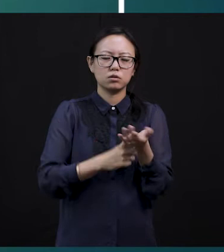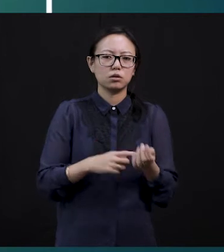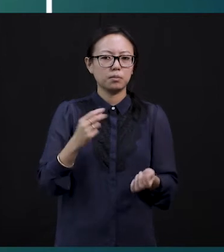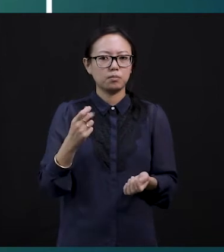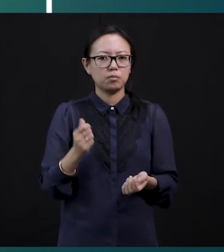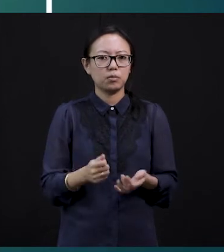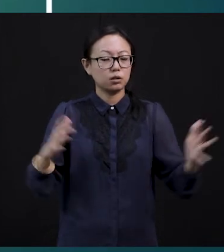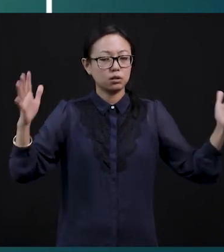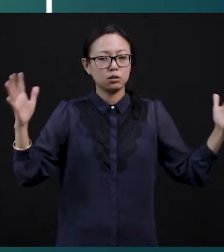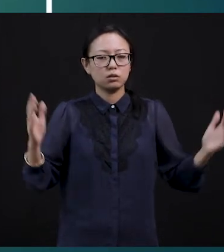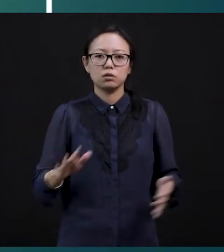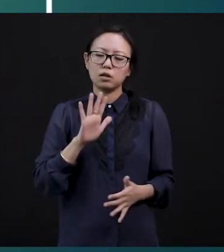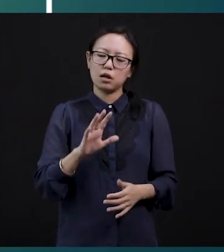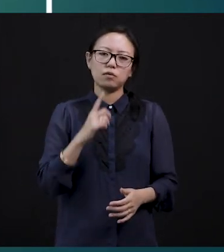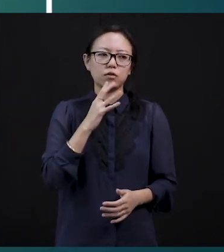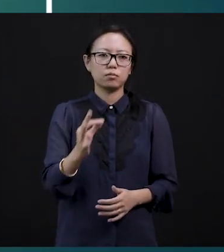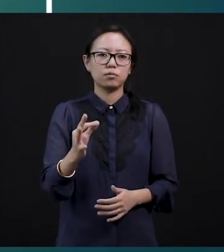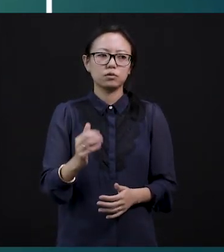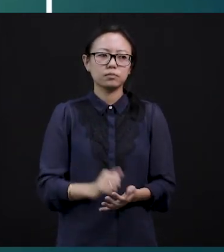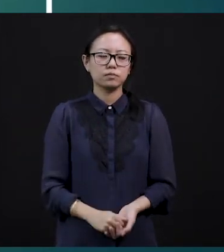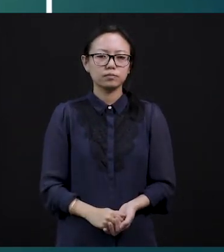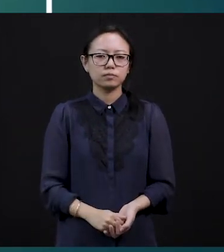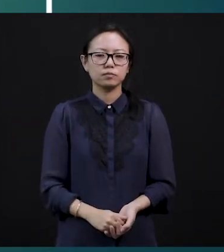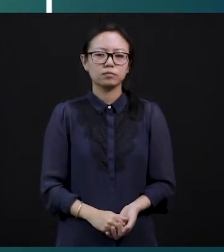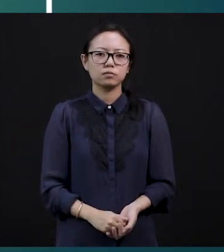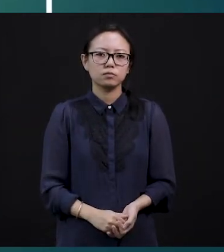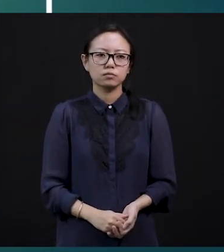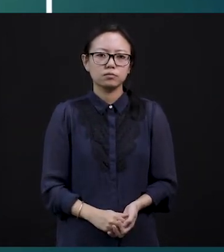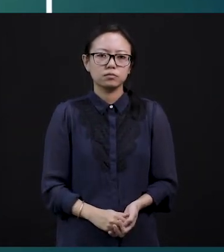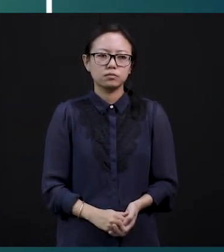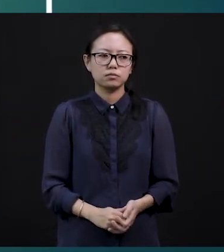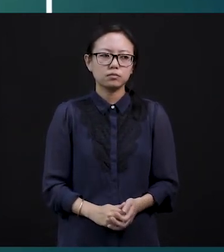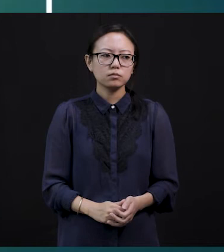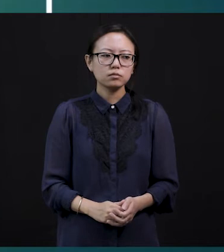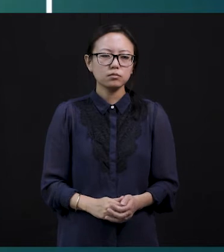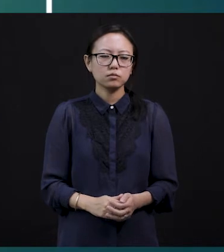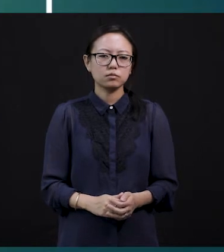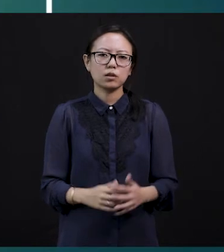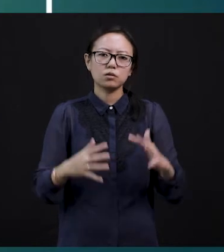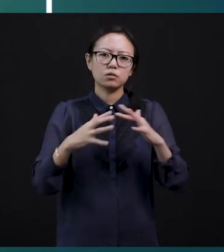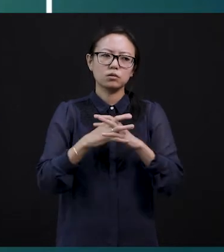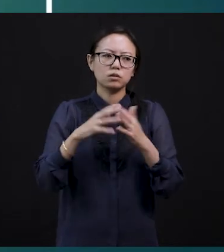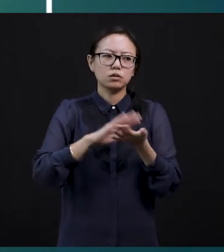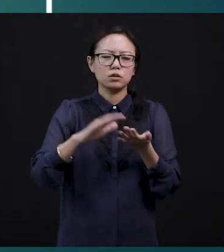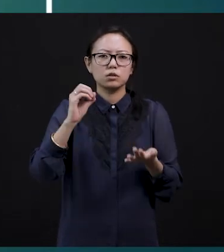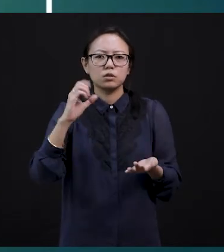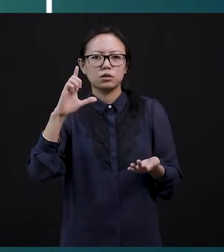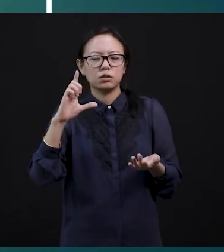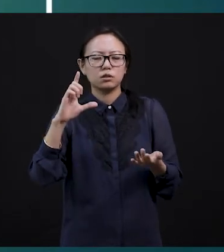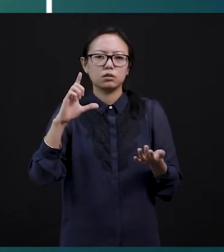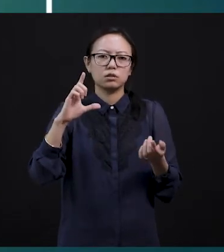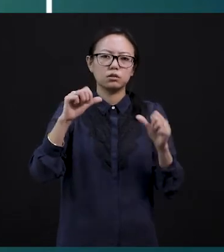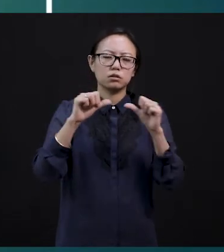this. Then the wholesalers also provide credit facilities to the retailers. So if I'm the retailer and I